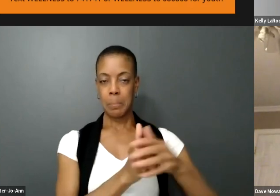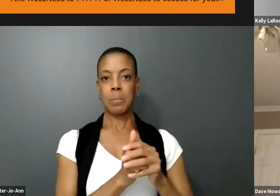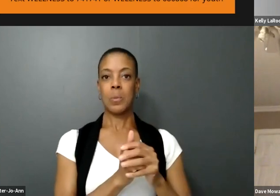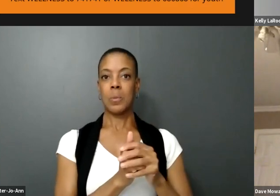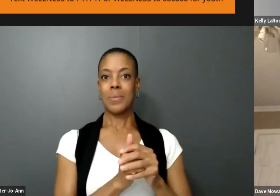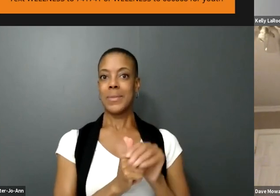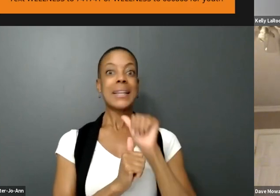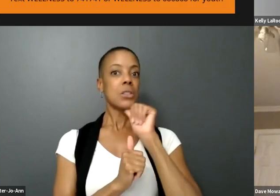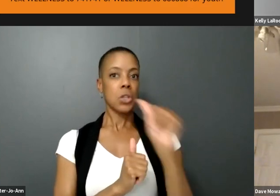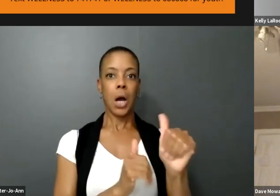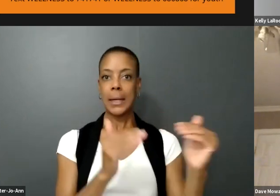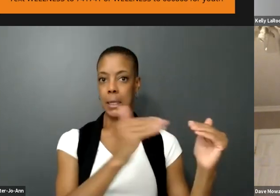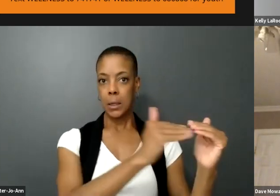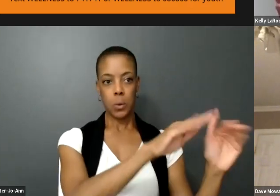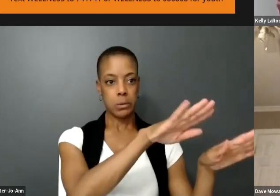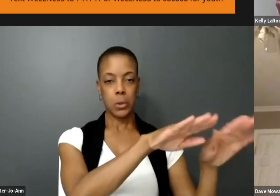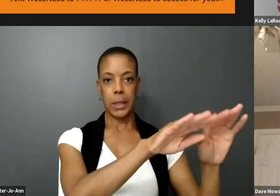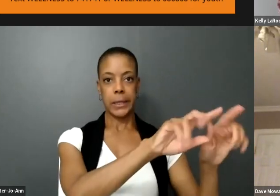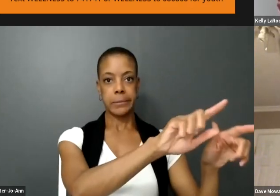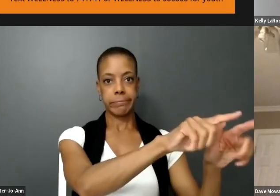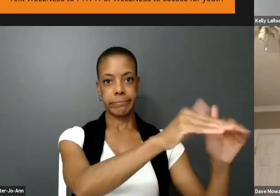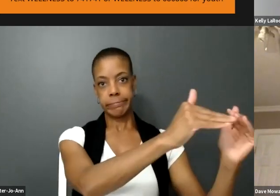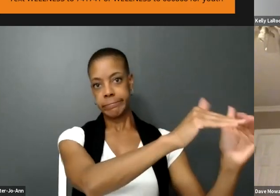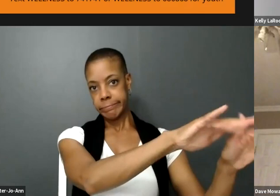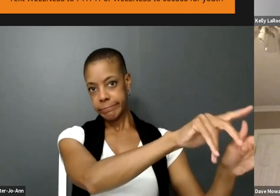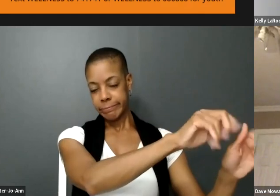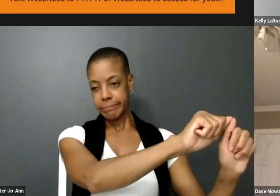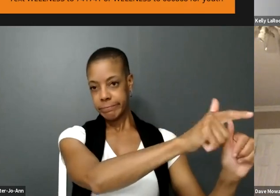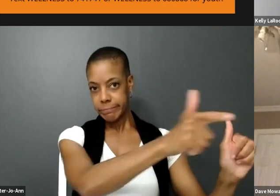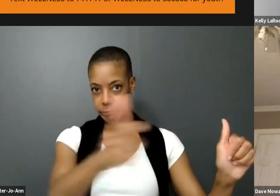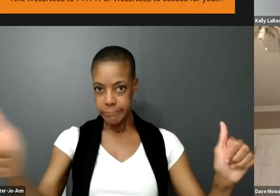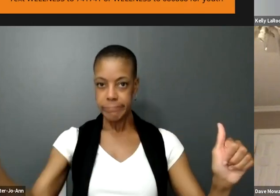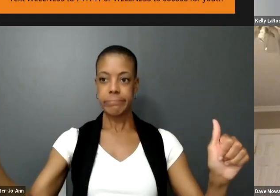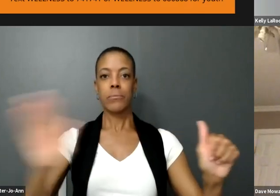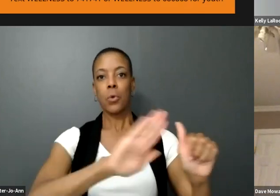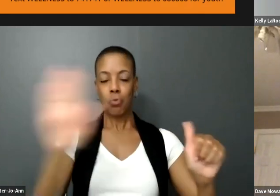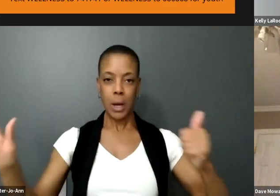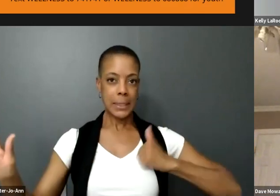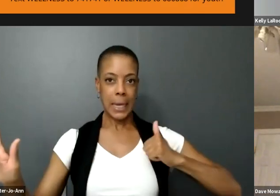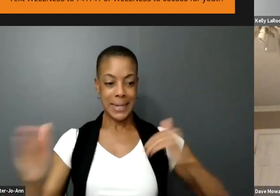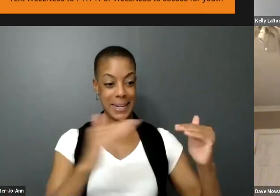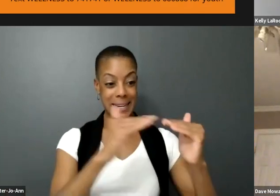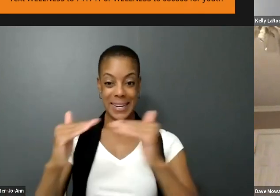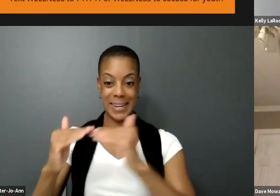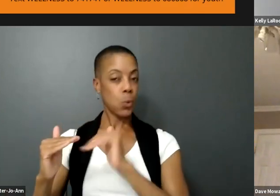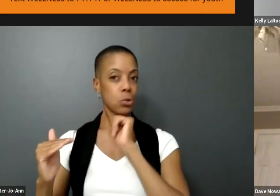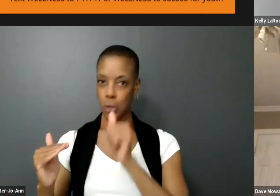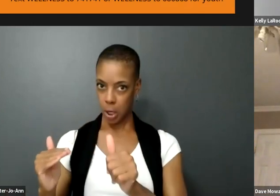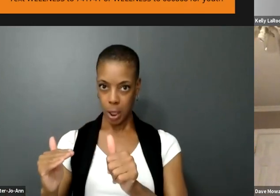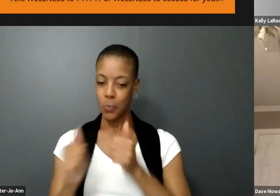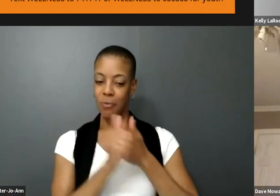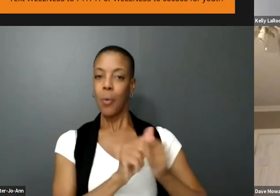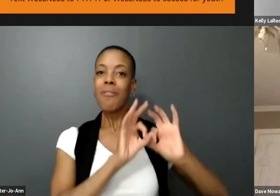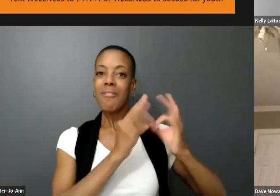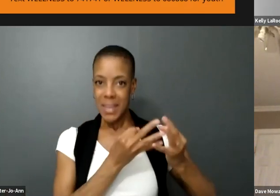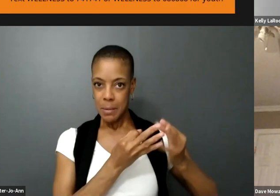equally across different cultural tribal groups across Canada. However, same type of mindset,